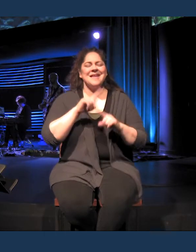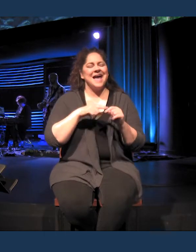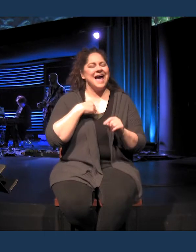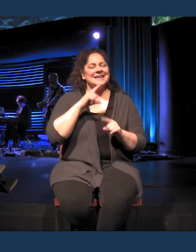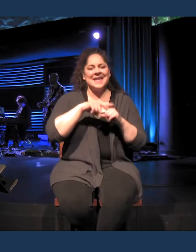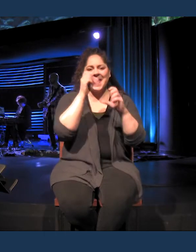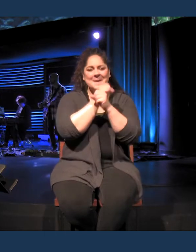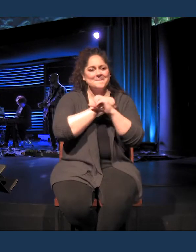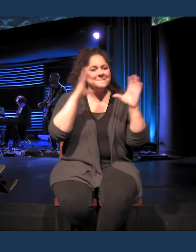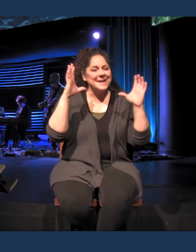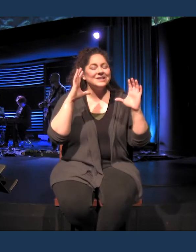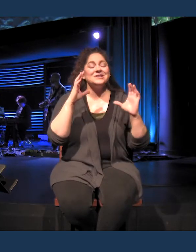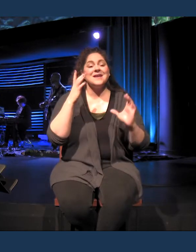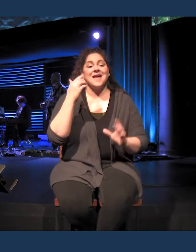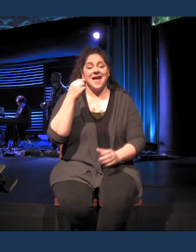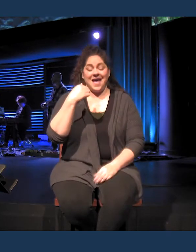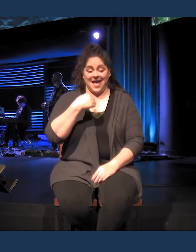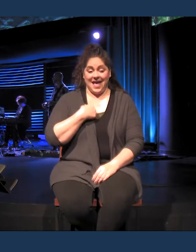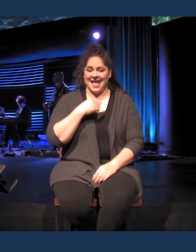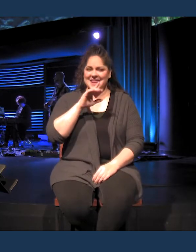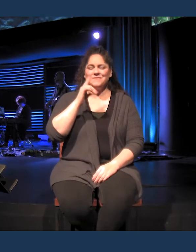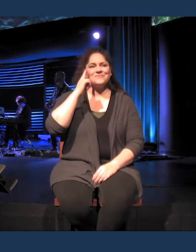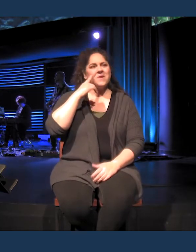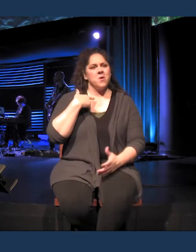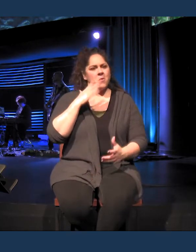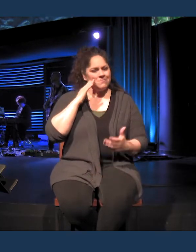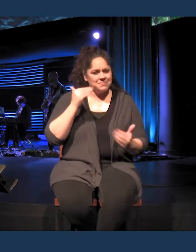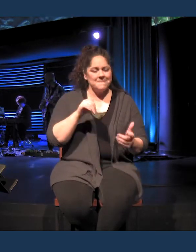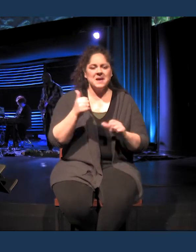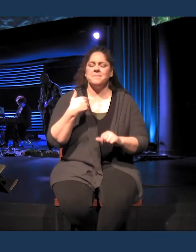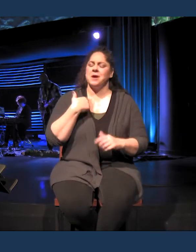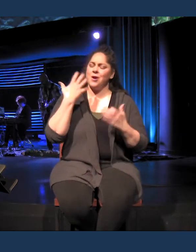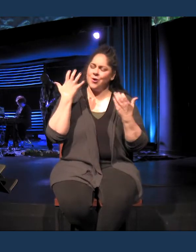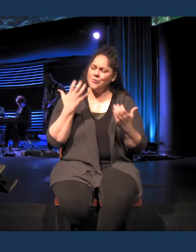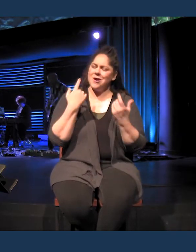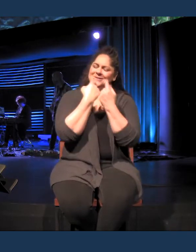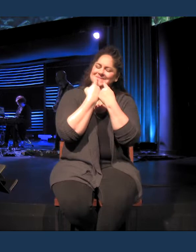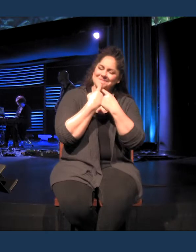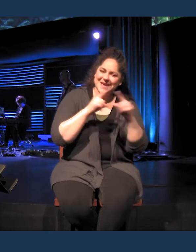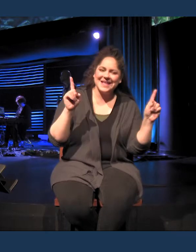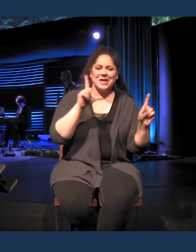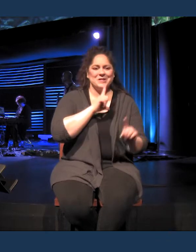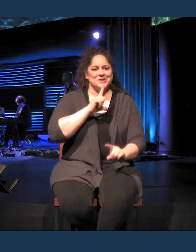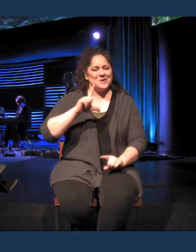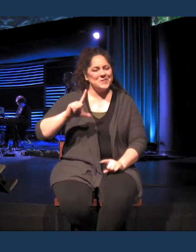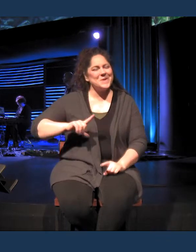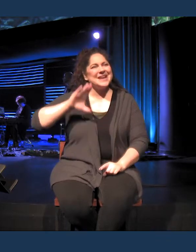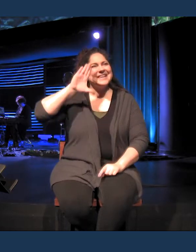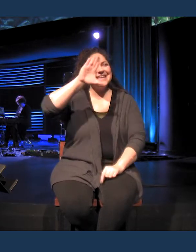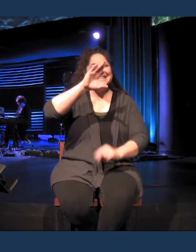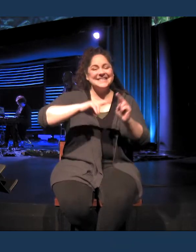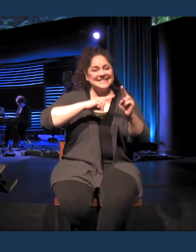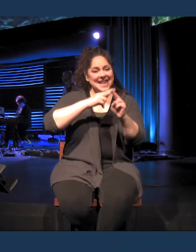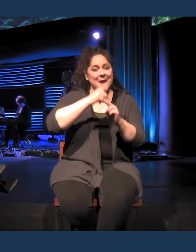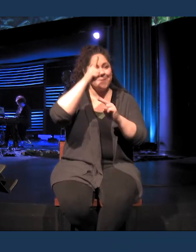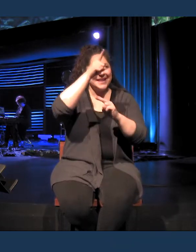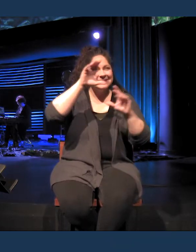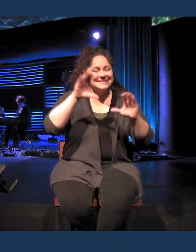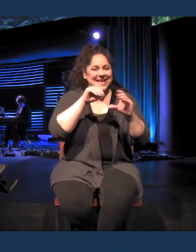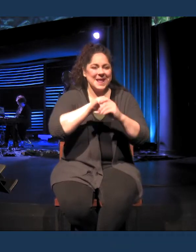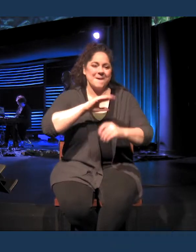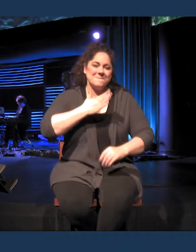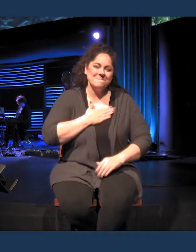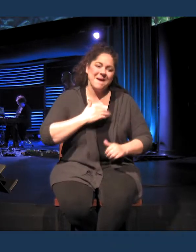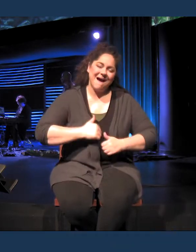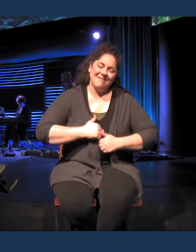I never made the conscious decision to be baptized, but here I am to proclaim the Lord's name and what he has done in my life."